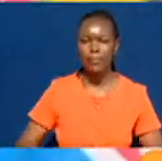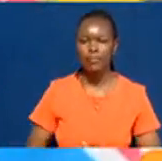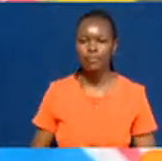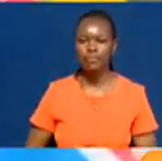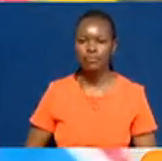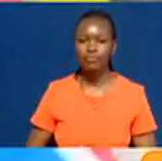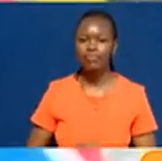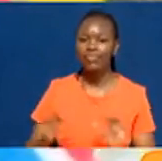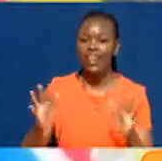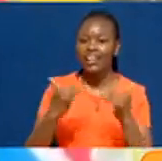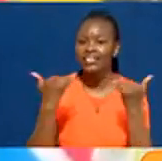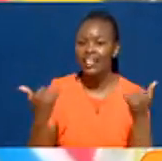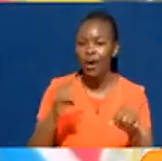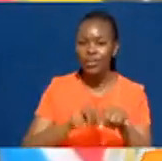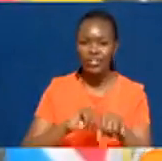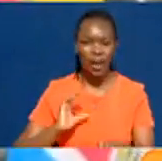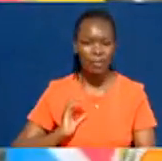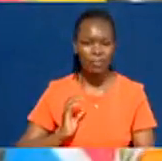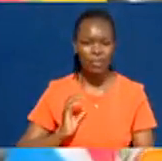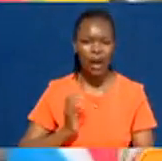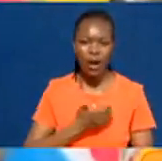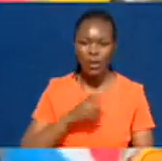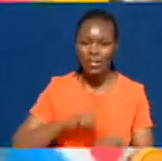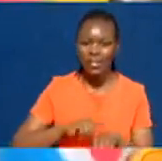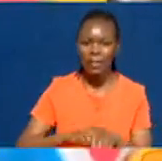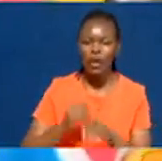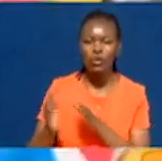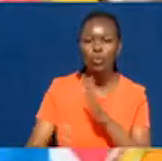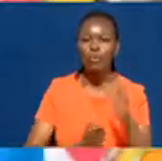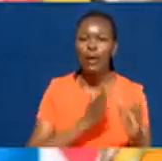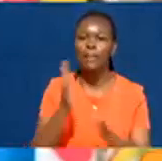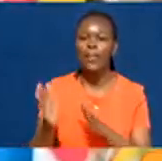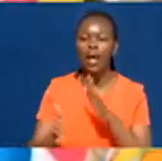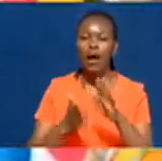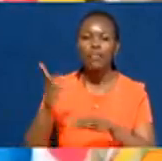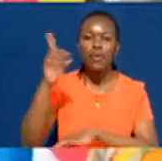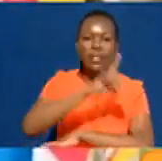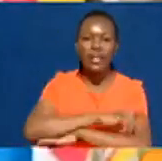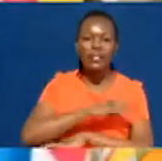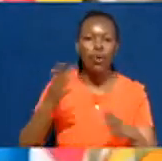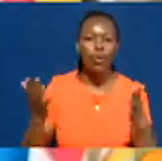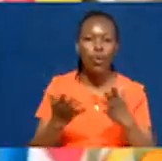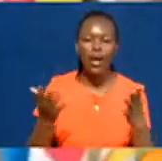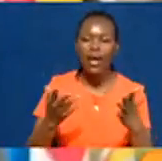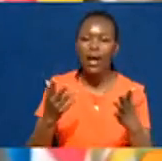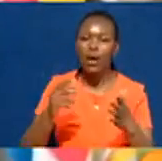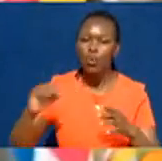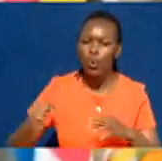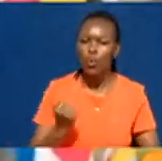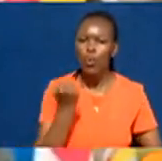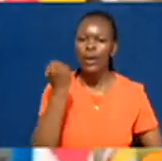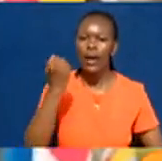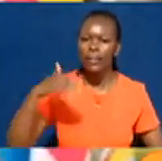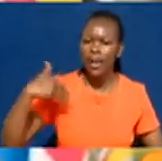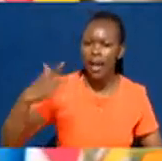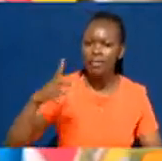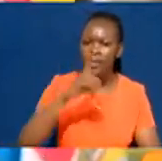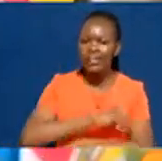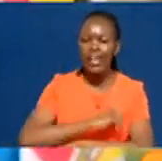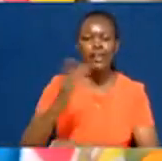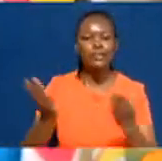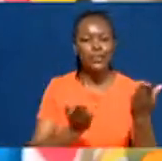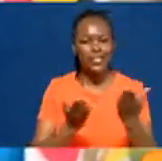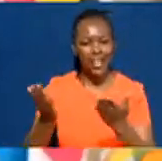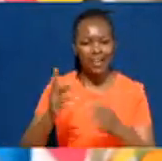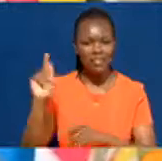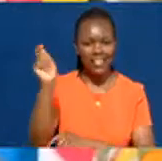It is now time for us to prepare for the day when we wake up to the momentous duty to serve Kenyans. Let us